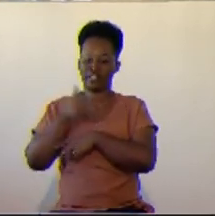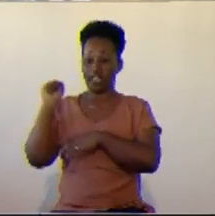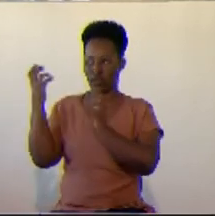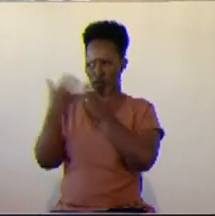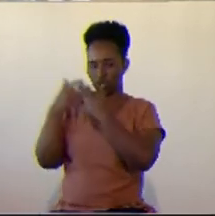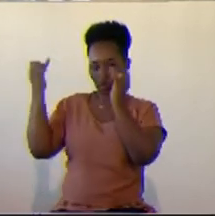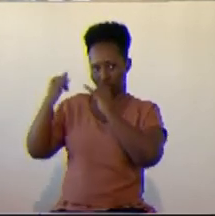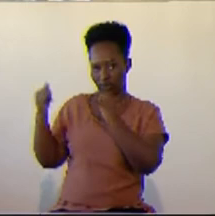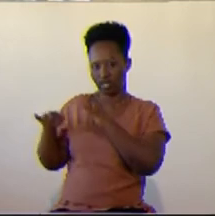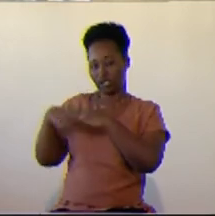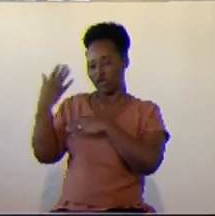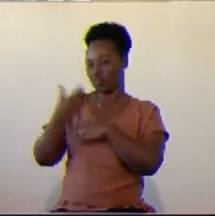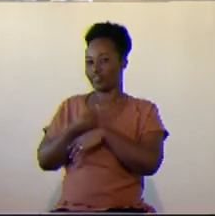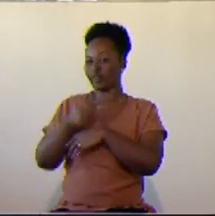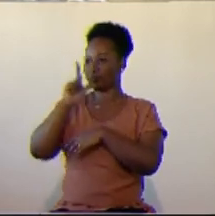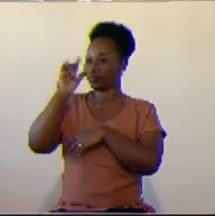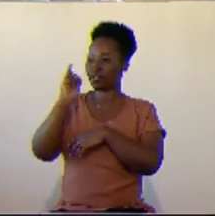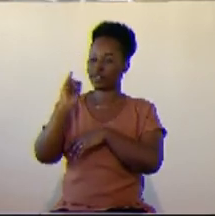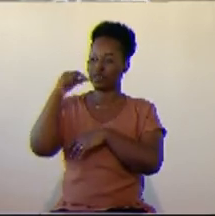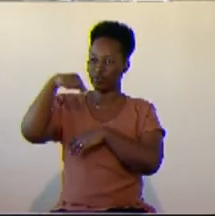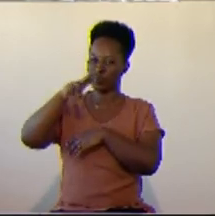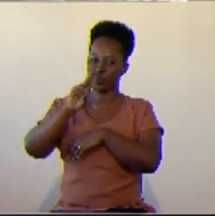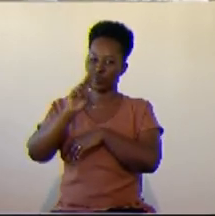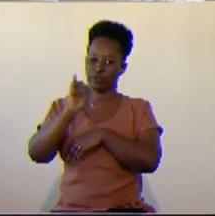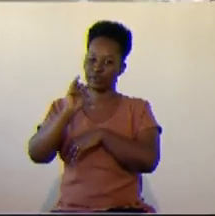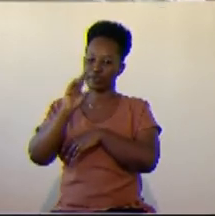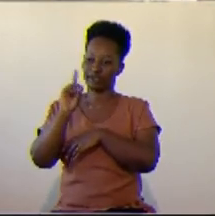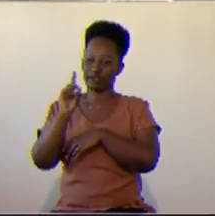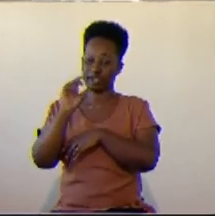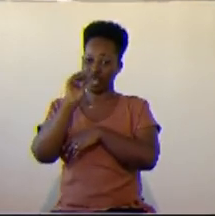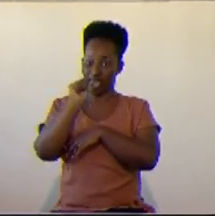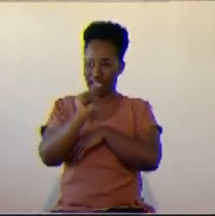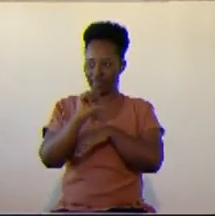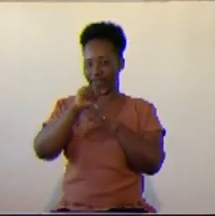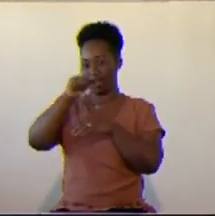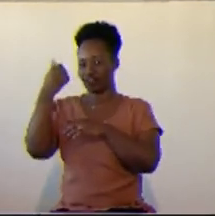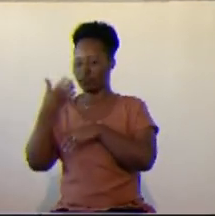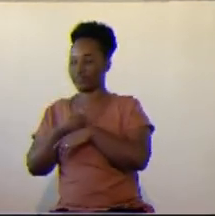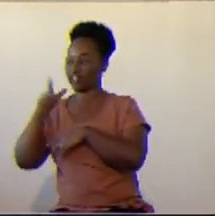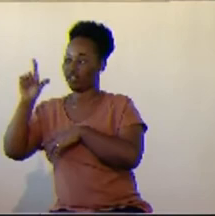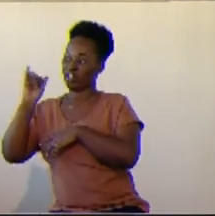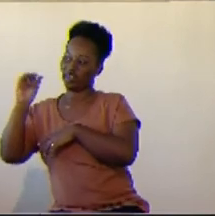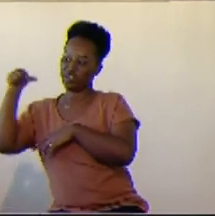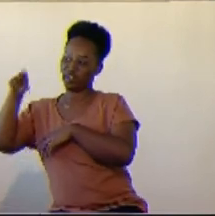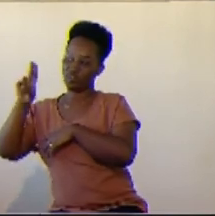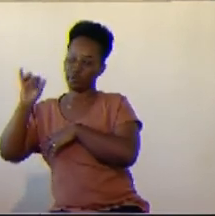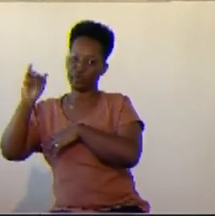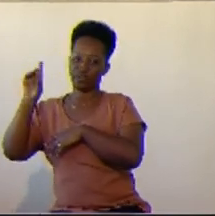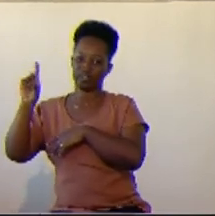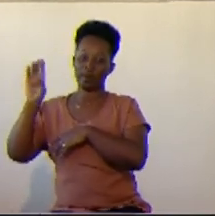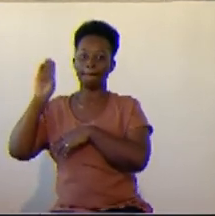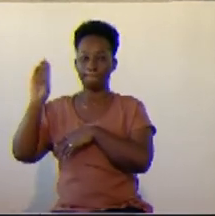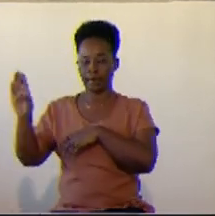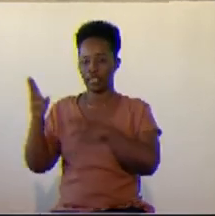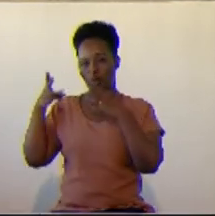Then here we have liquid what? Liquid B. So basically, this is how I have constructed